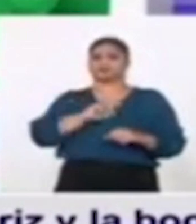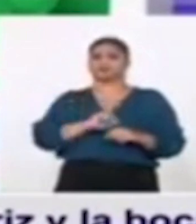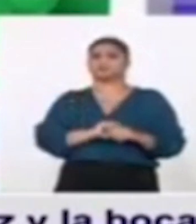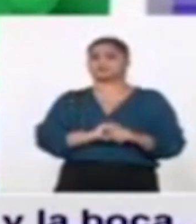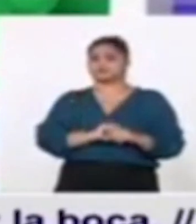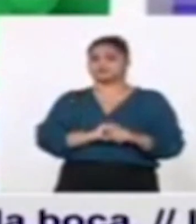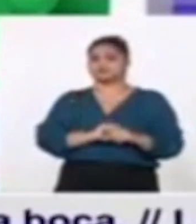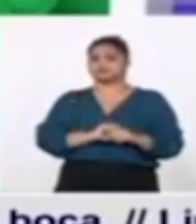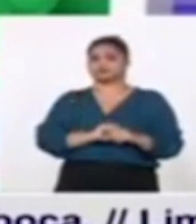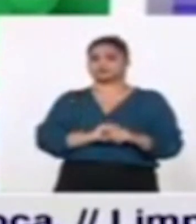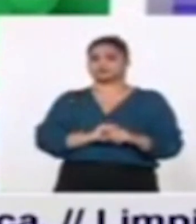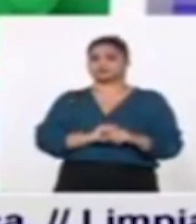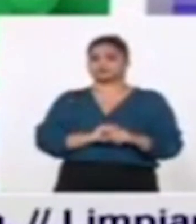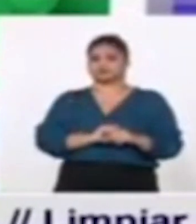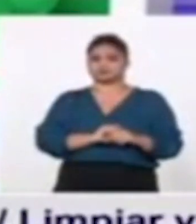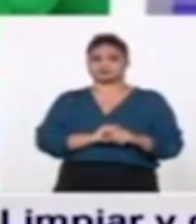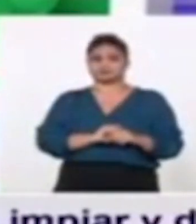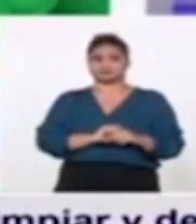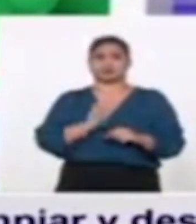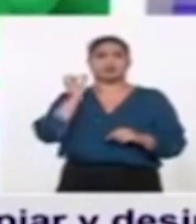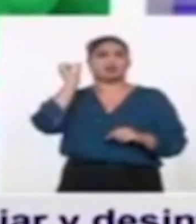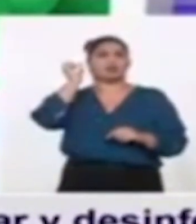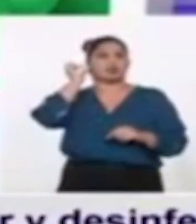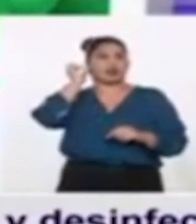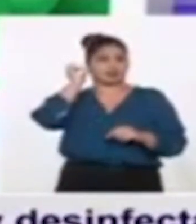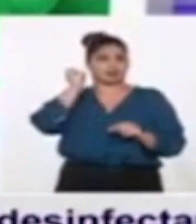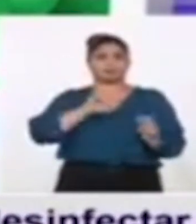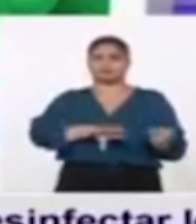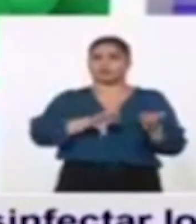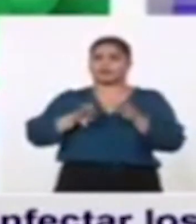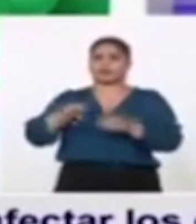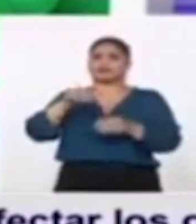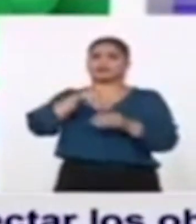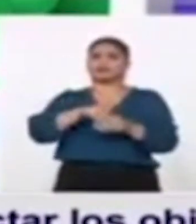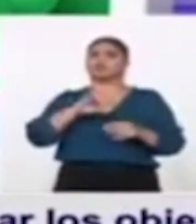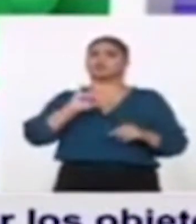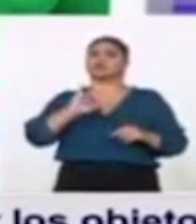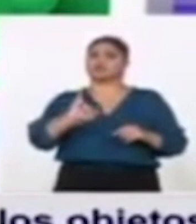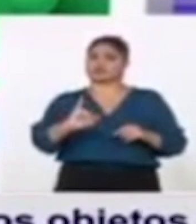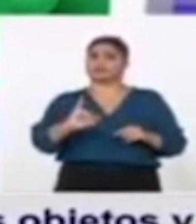died. Also in April, COVID-19 positive children,